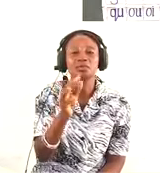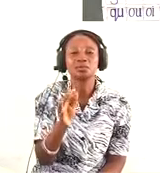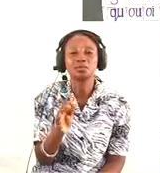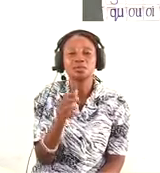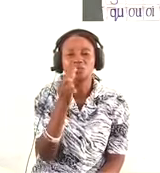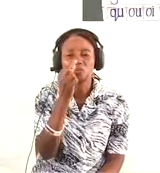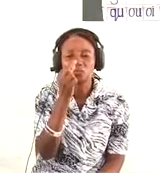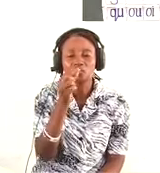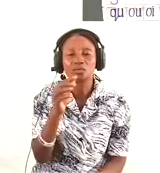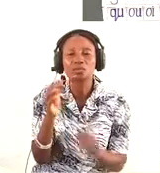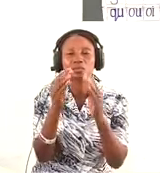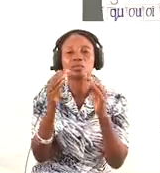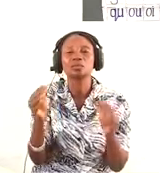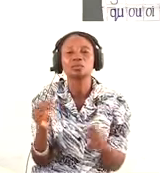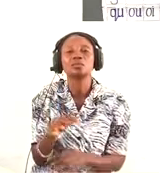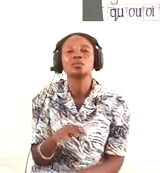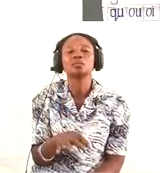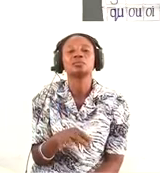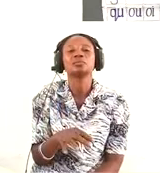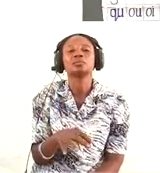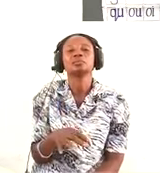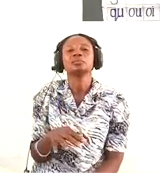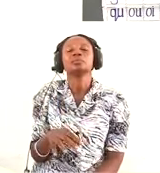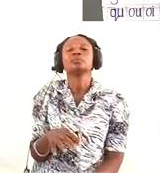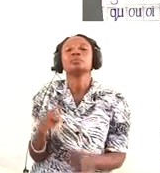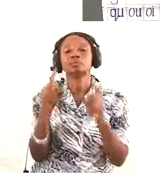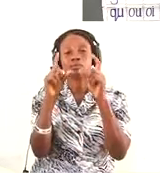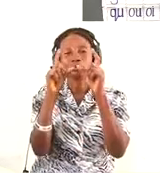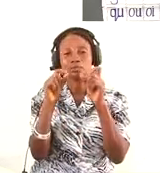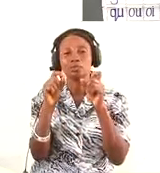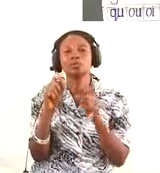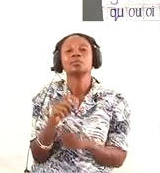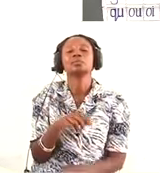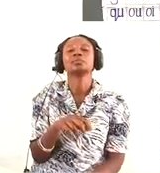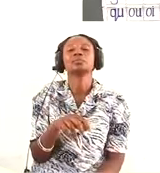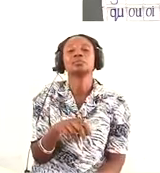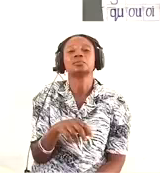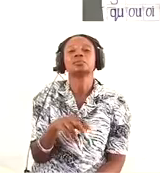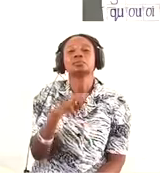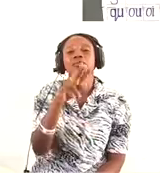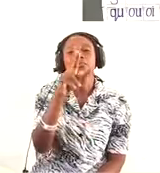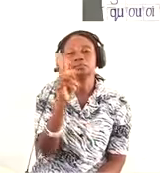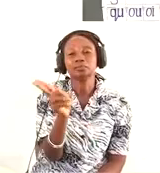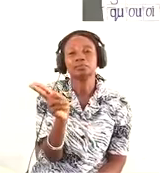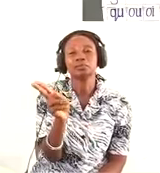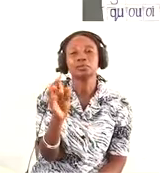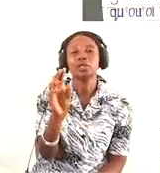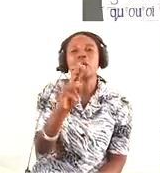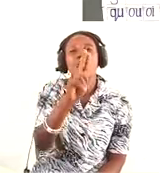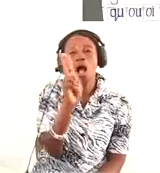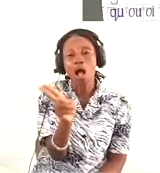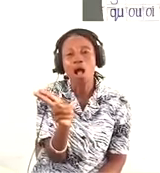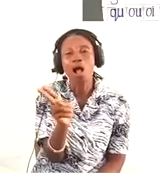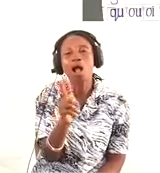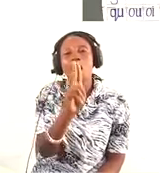go? There it goes. Here is the hot. What is the